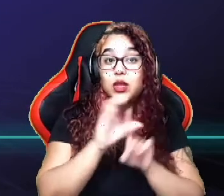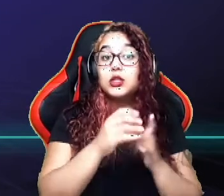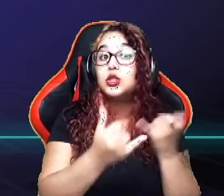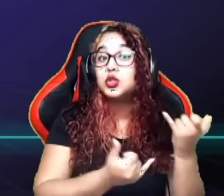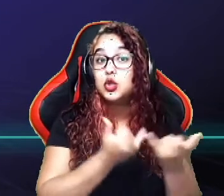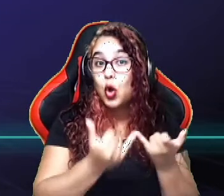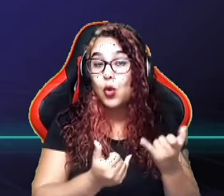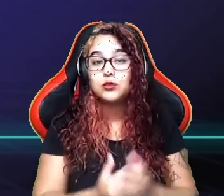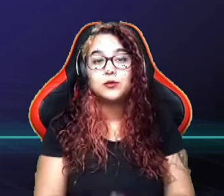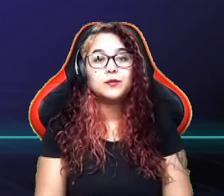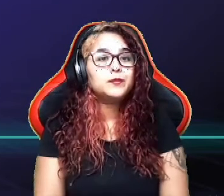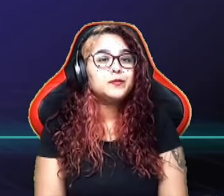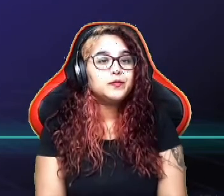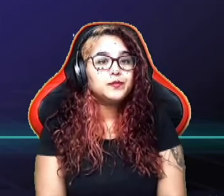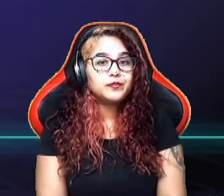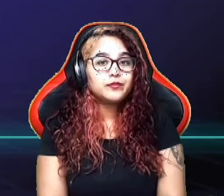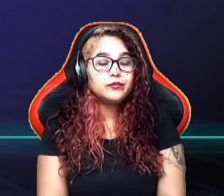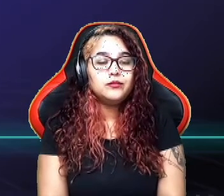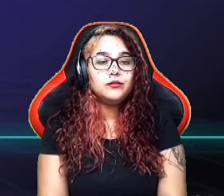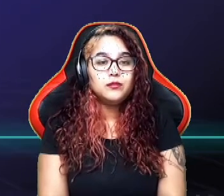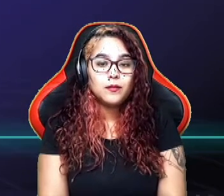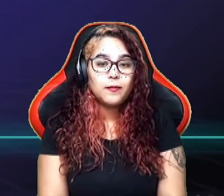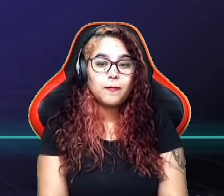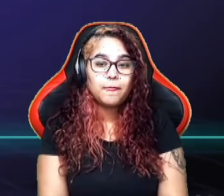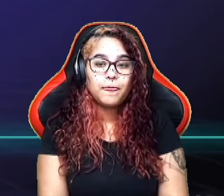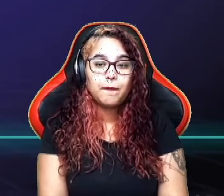It's important to highlight.